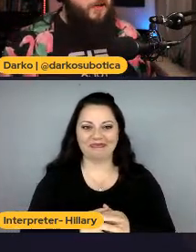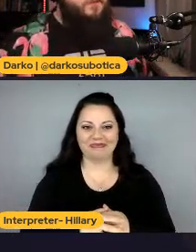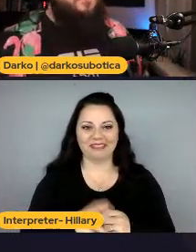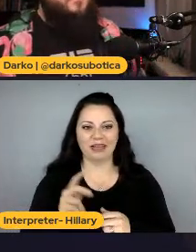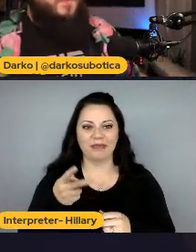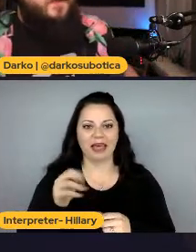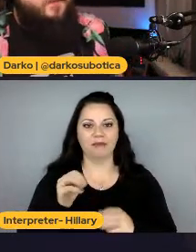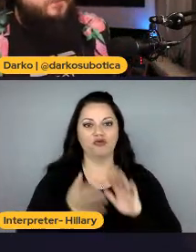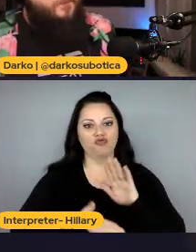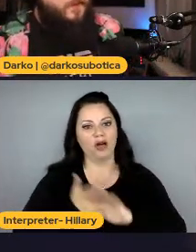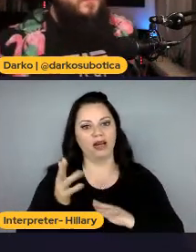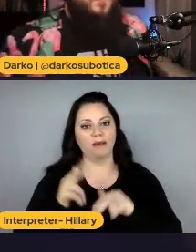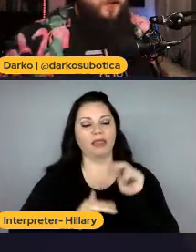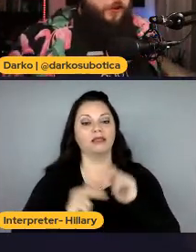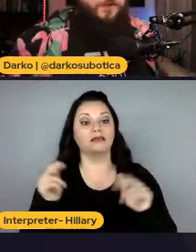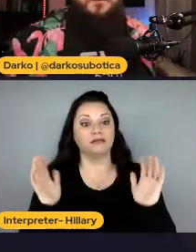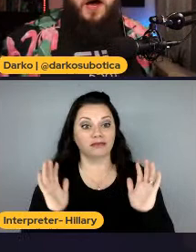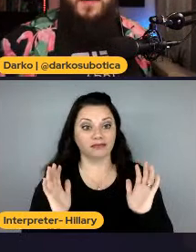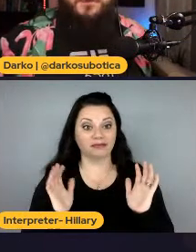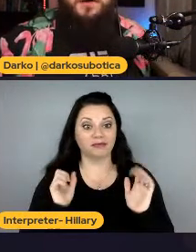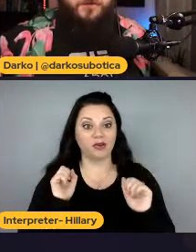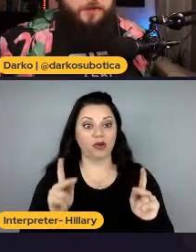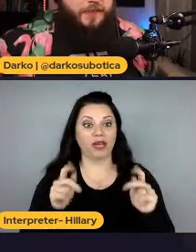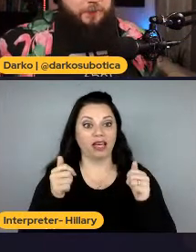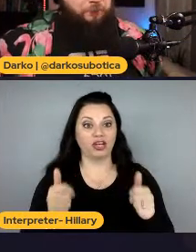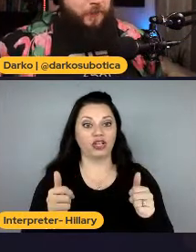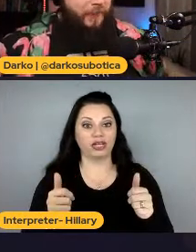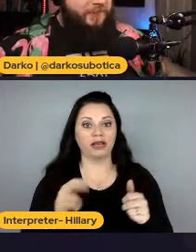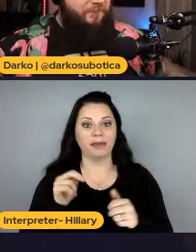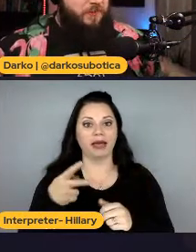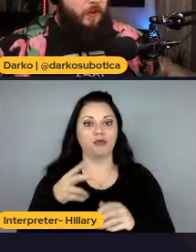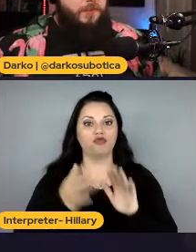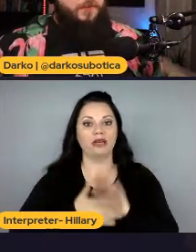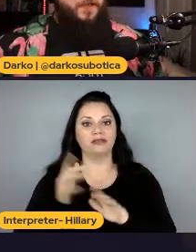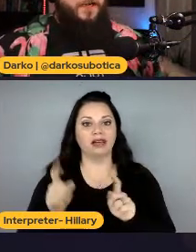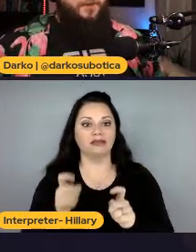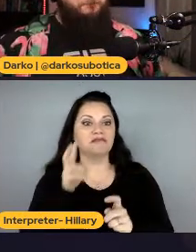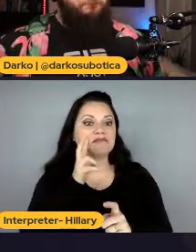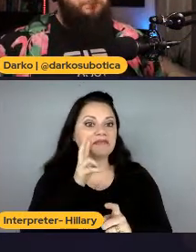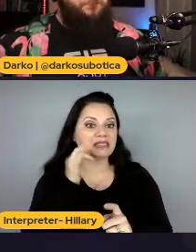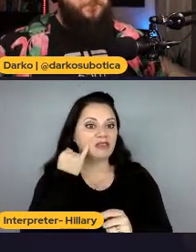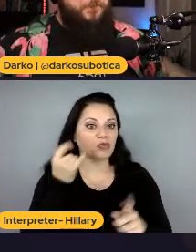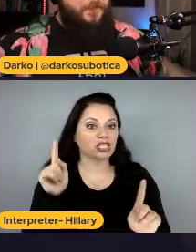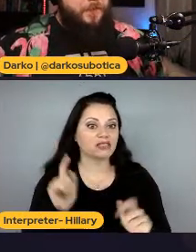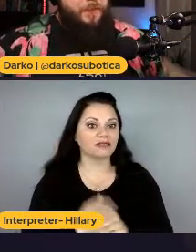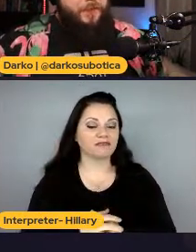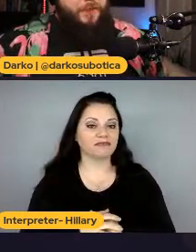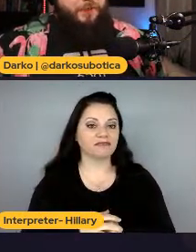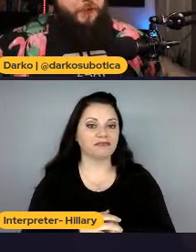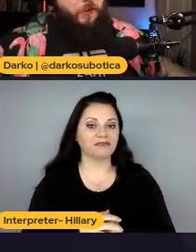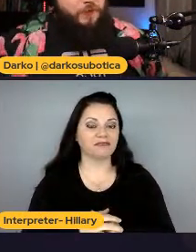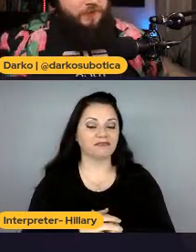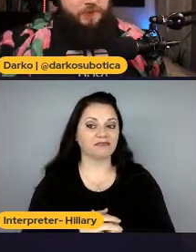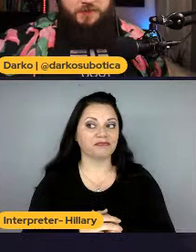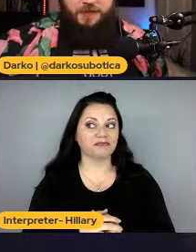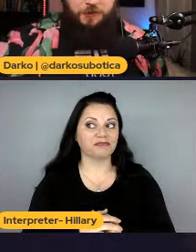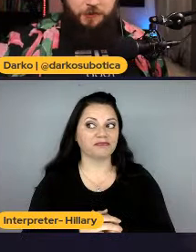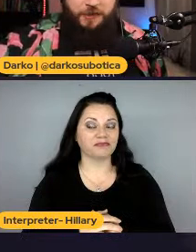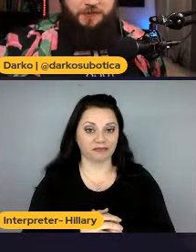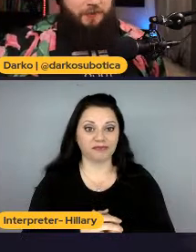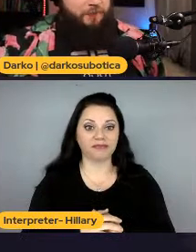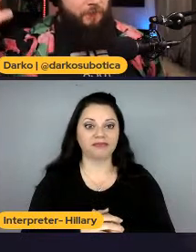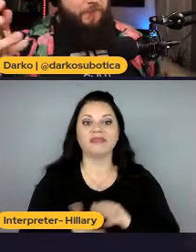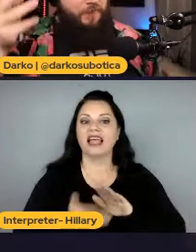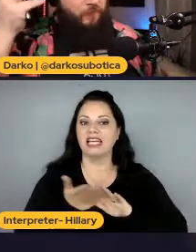npm run build, and good. Now, npm run test. Let's see if this works. Give it a go. We see it's